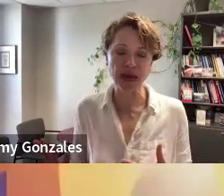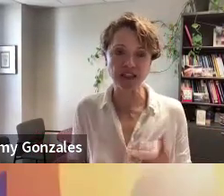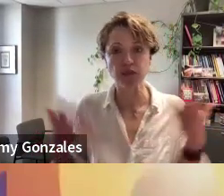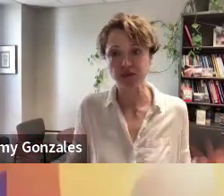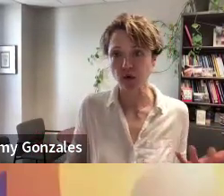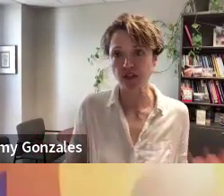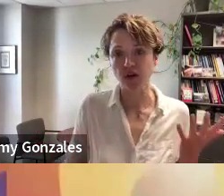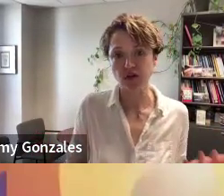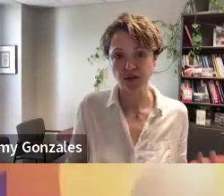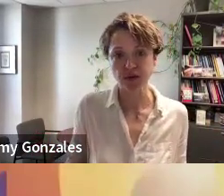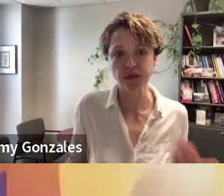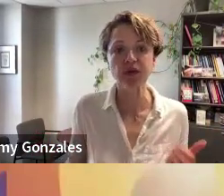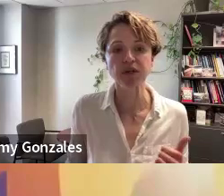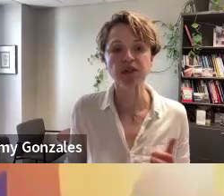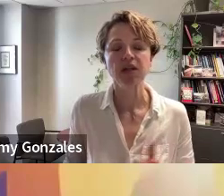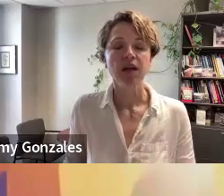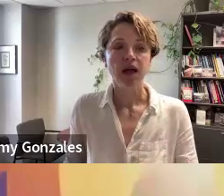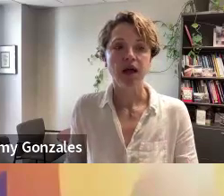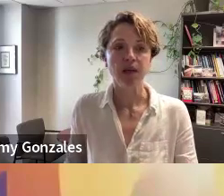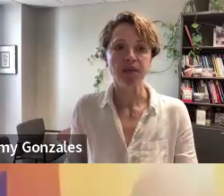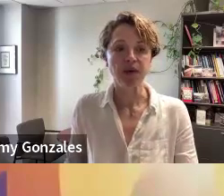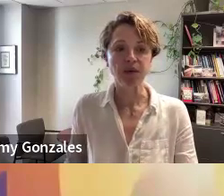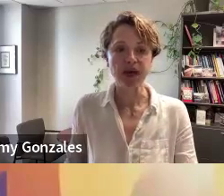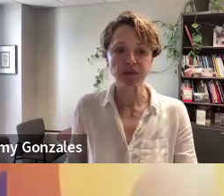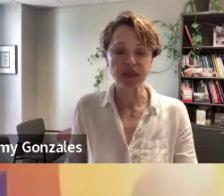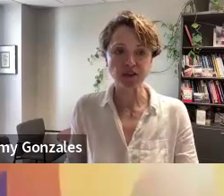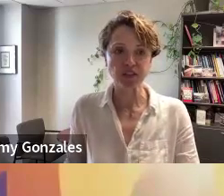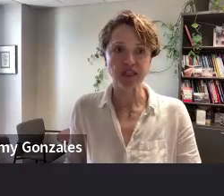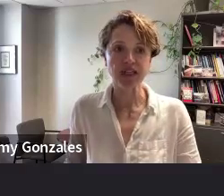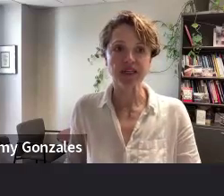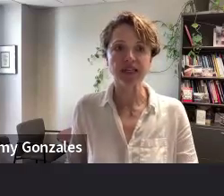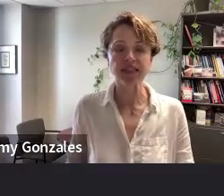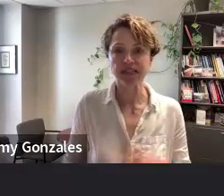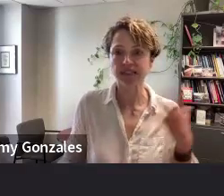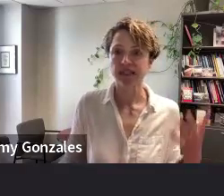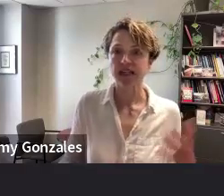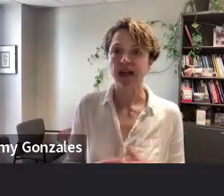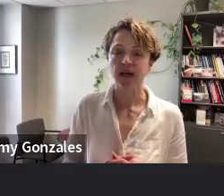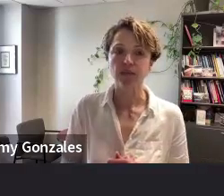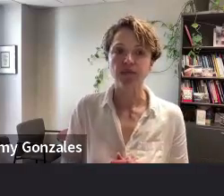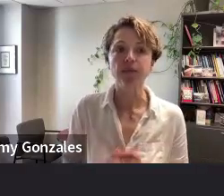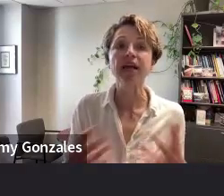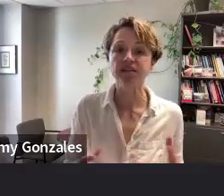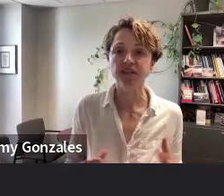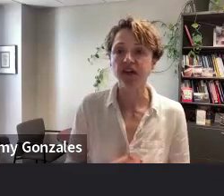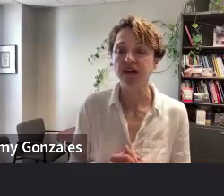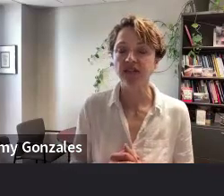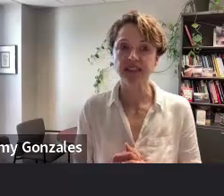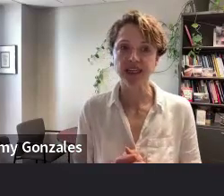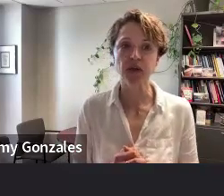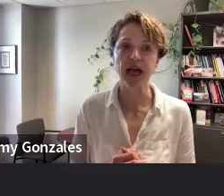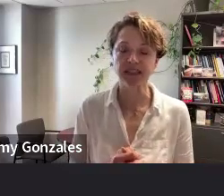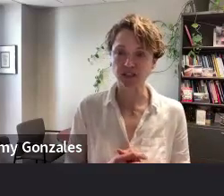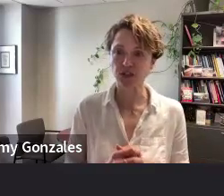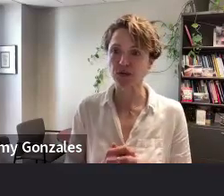smartphones and iPads, which of course are also computers. But what I'm really interested in is this, the benefit of